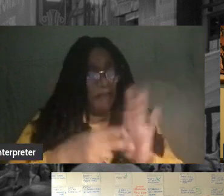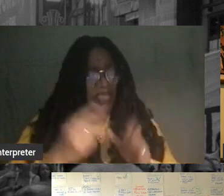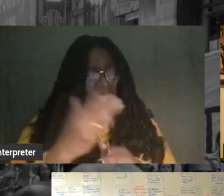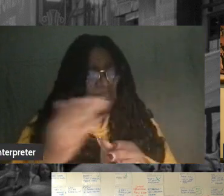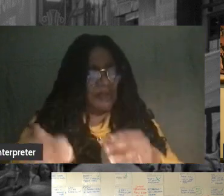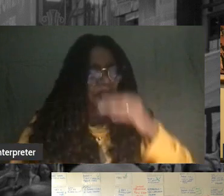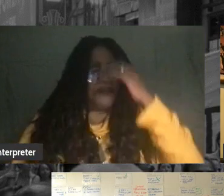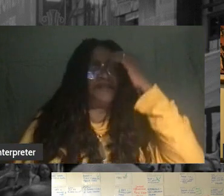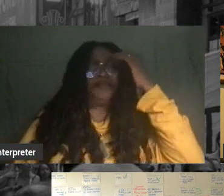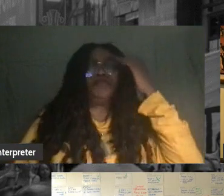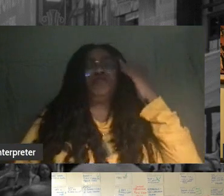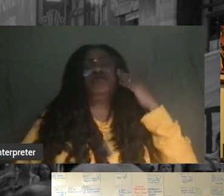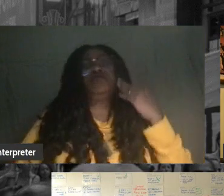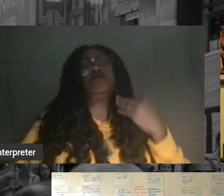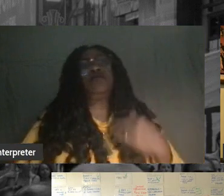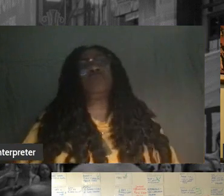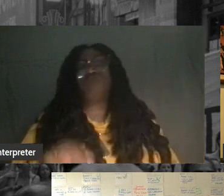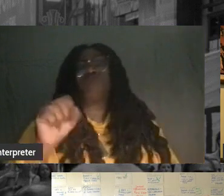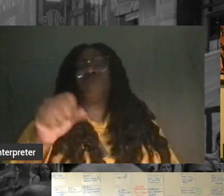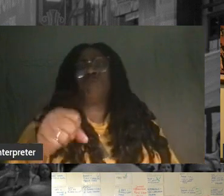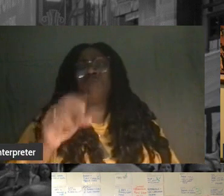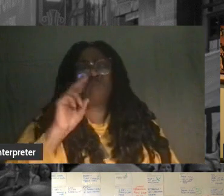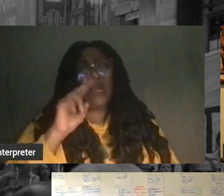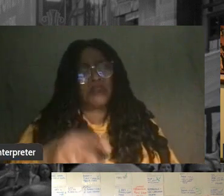I do see a change.